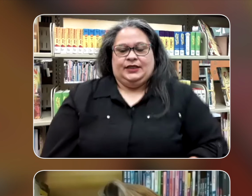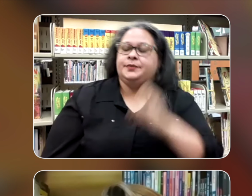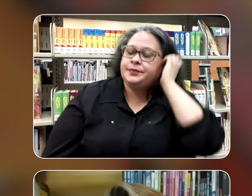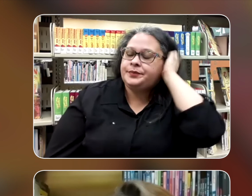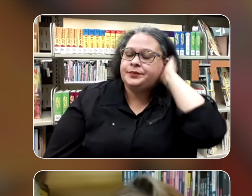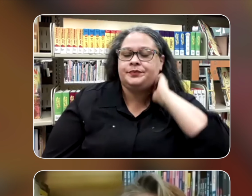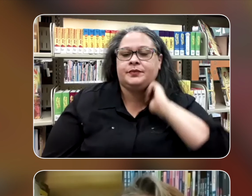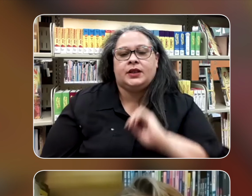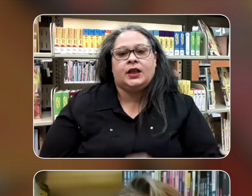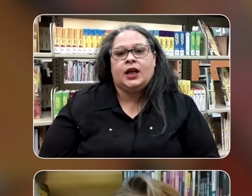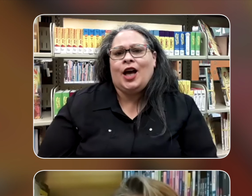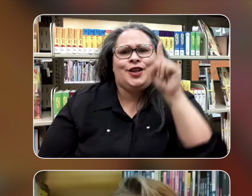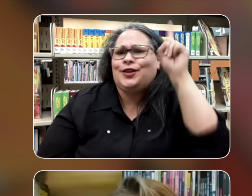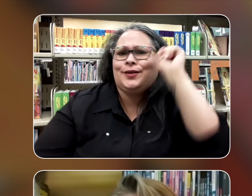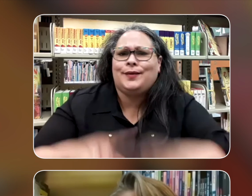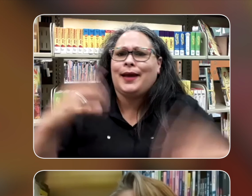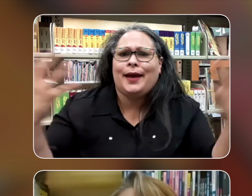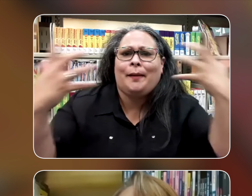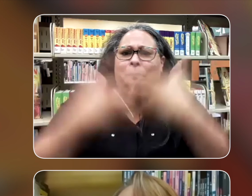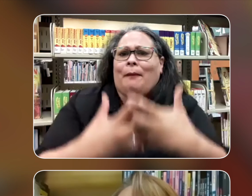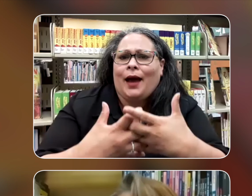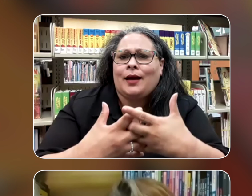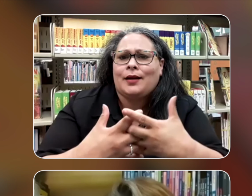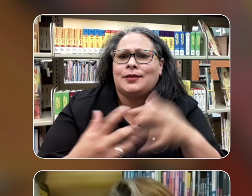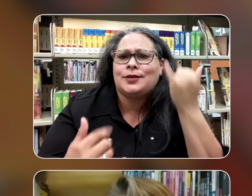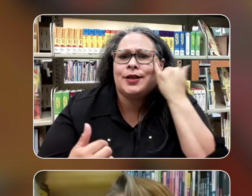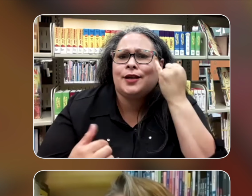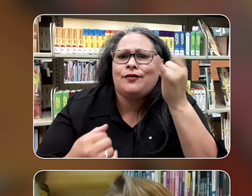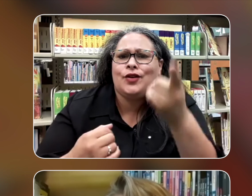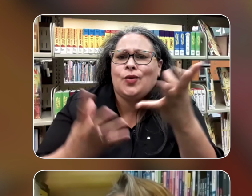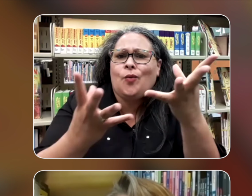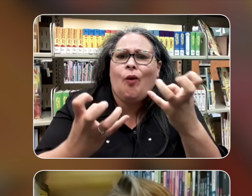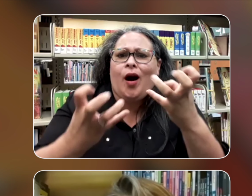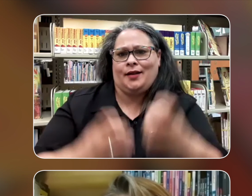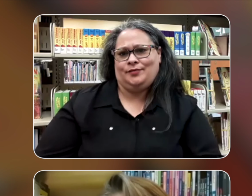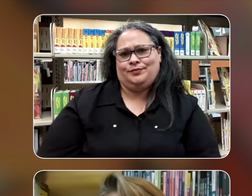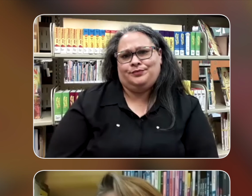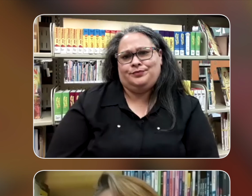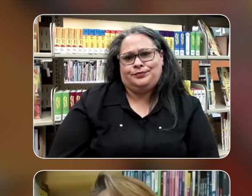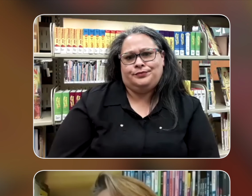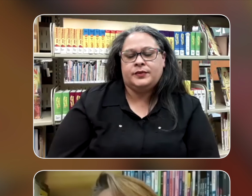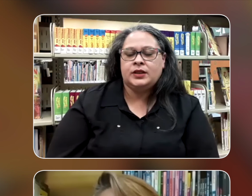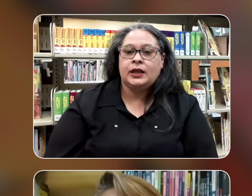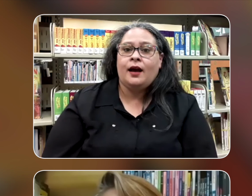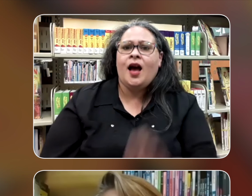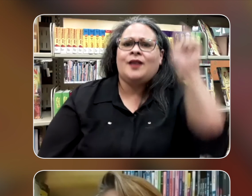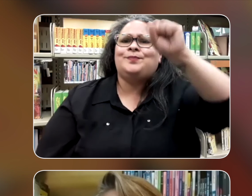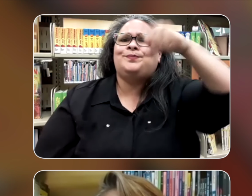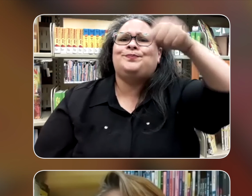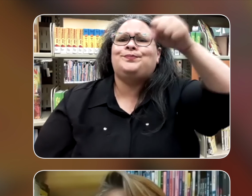Marisol, you couldn't match if you wanted to, Ollie says. Oh,